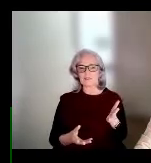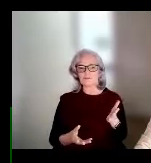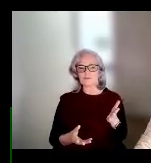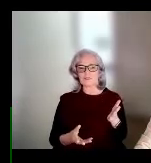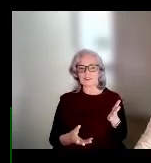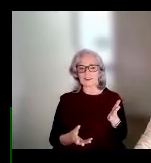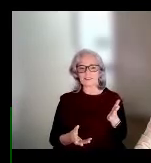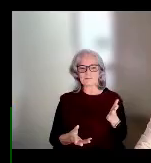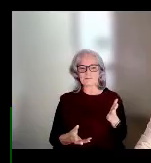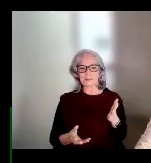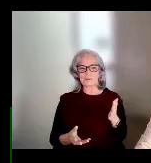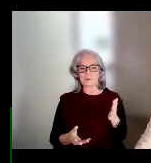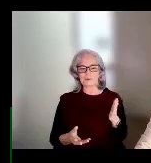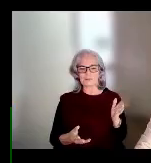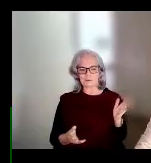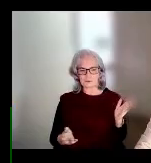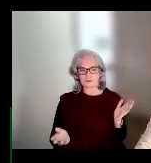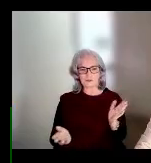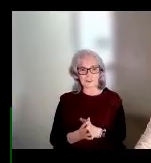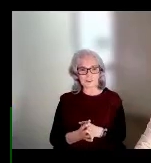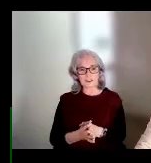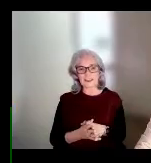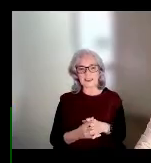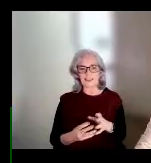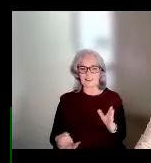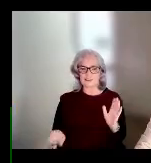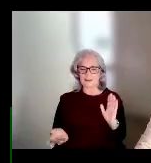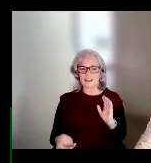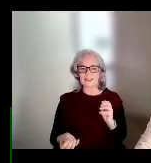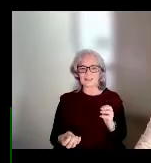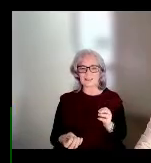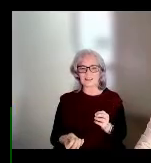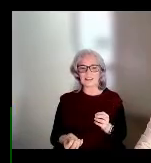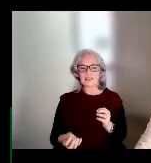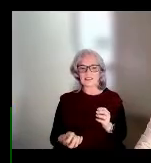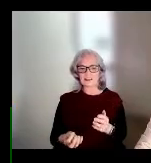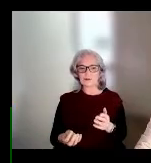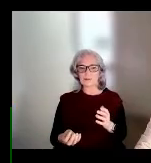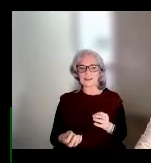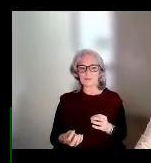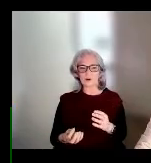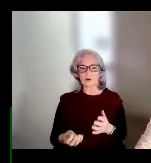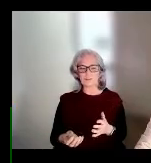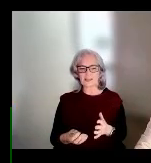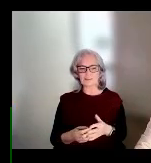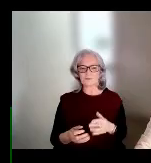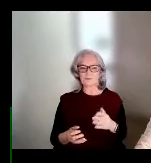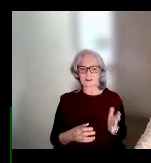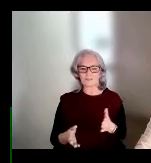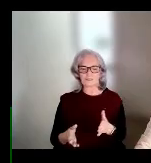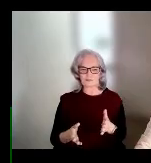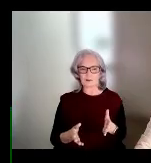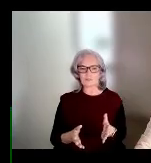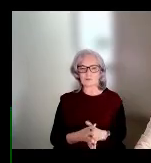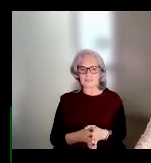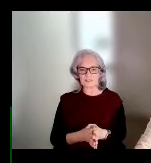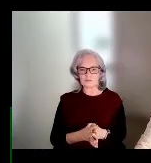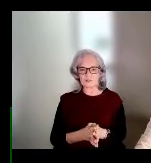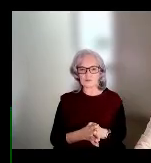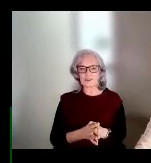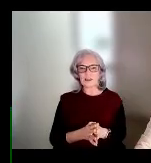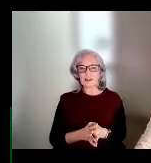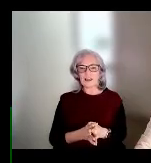was 158 people who took a survey, and then 18 care coordinators were contacted and 11 of those